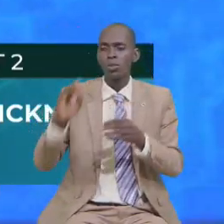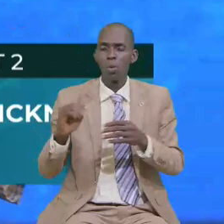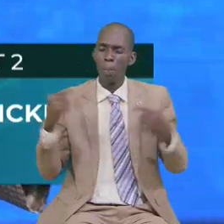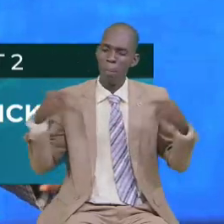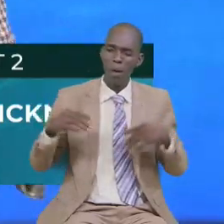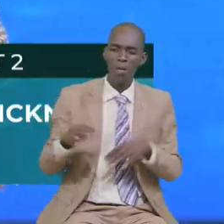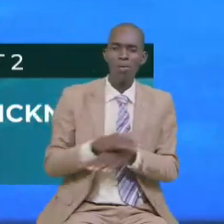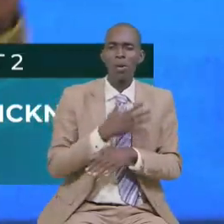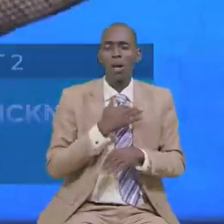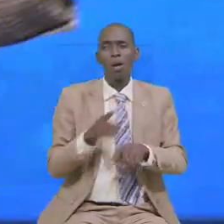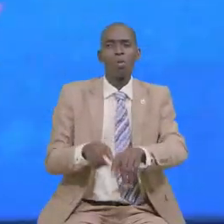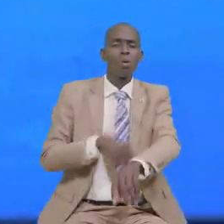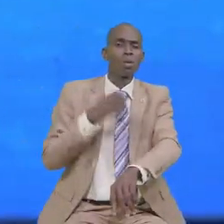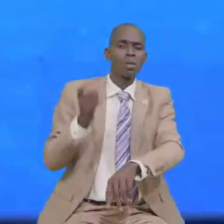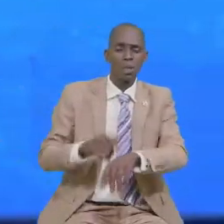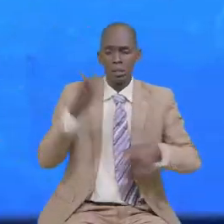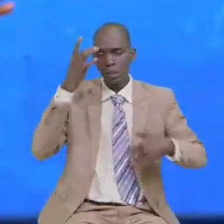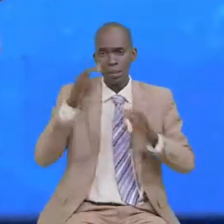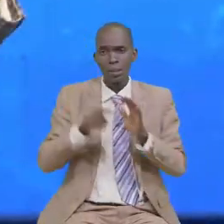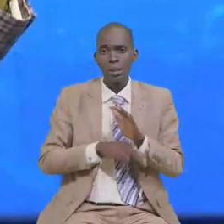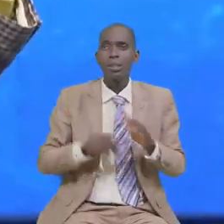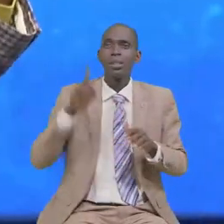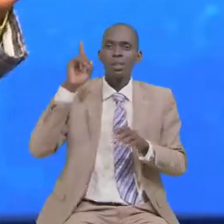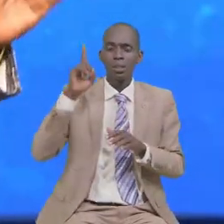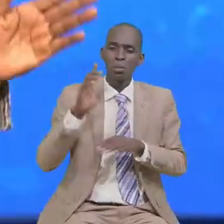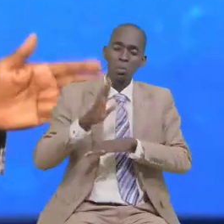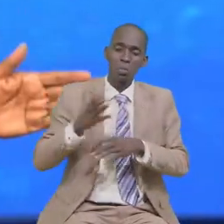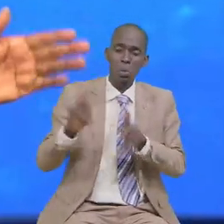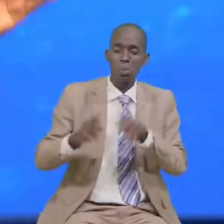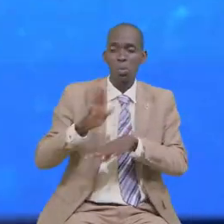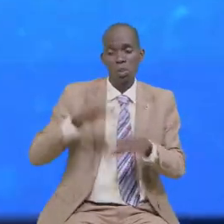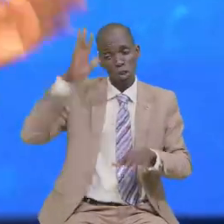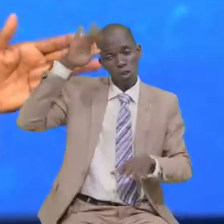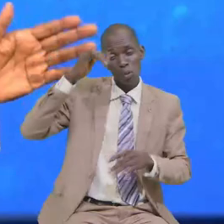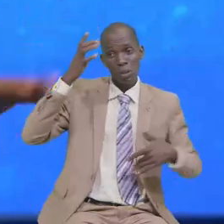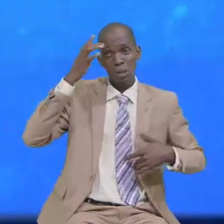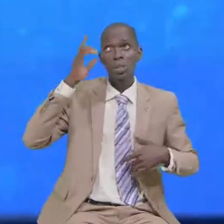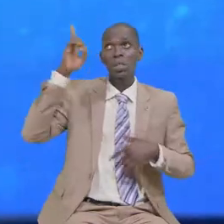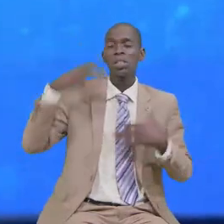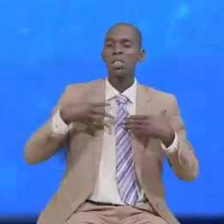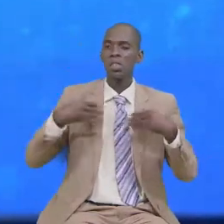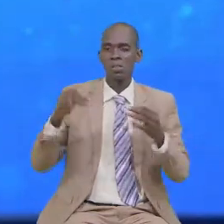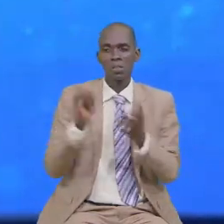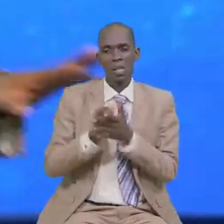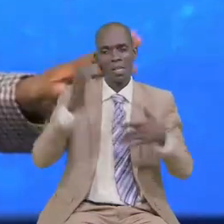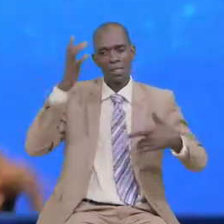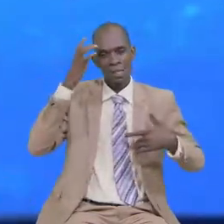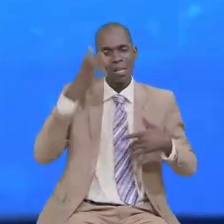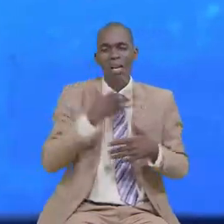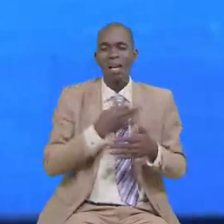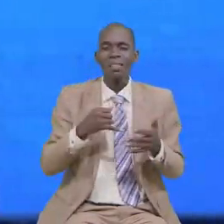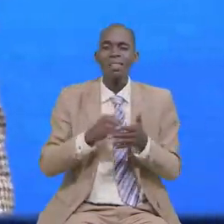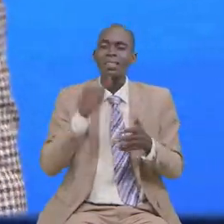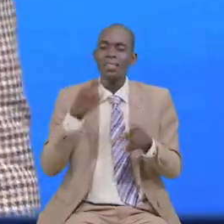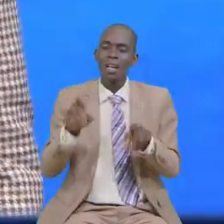long standing, they call it incurable. He heals that sickness in it's as easy